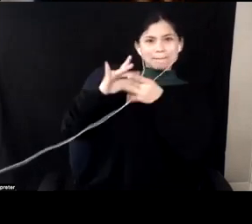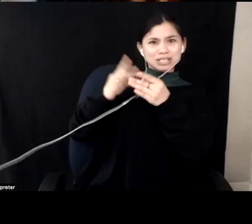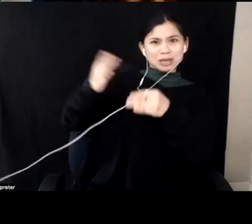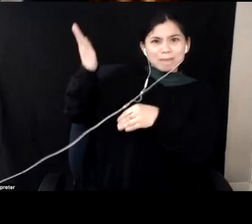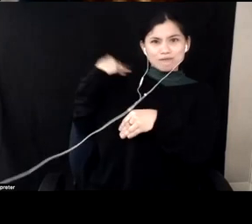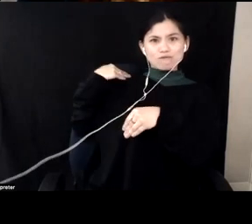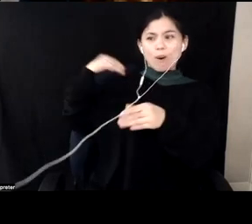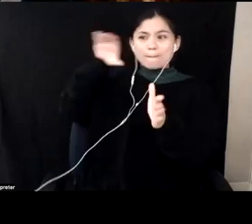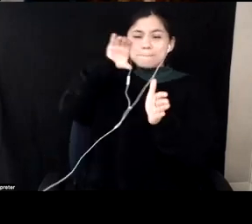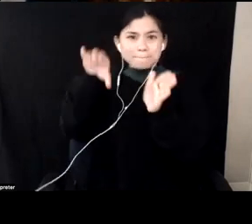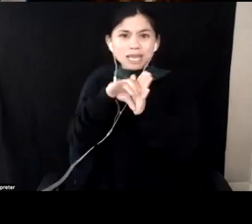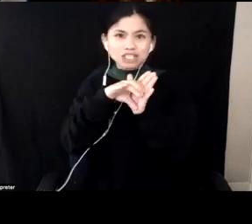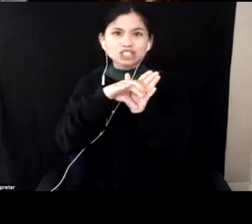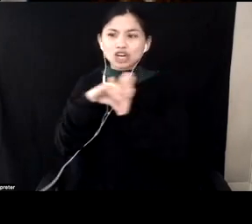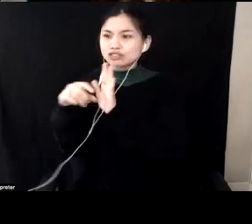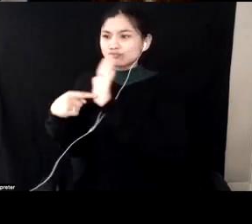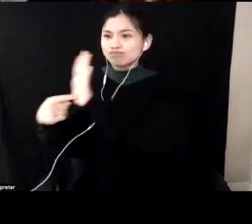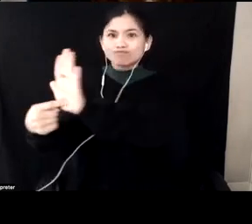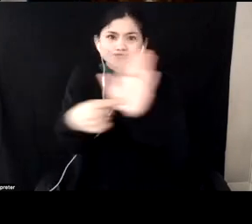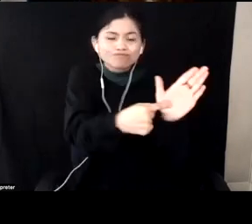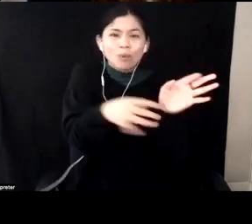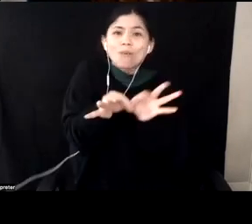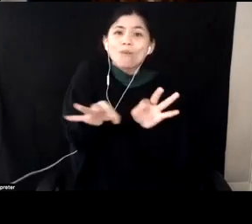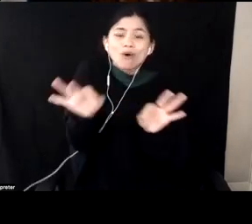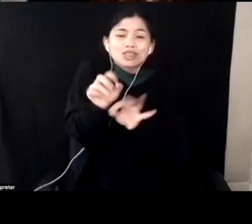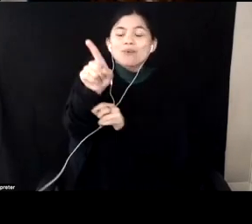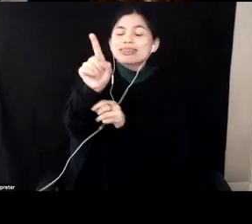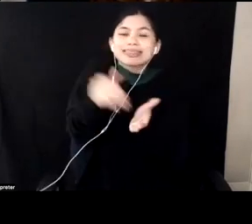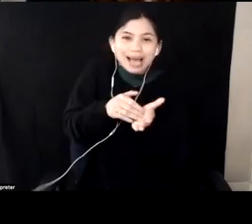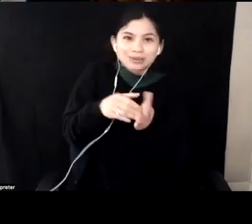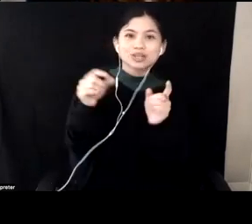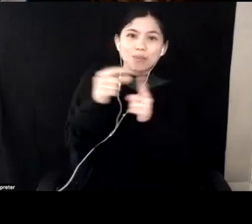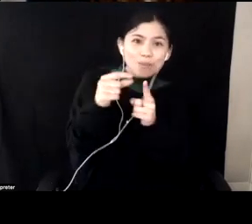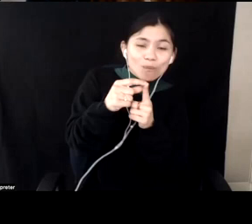are worth 1,000 words. Looking through your pictures,